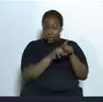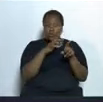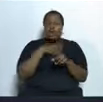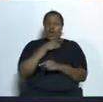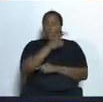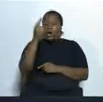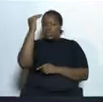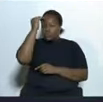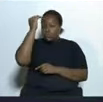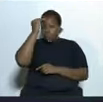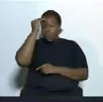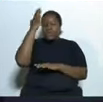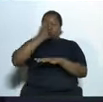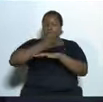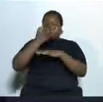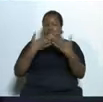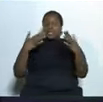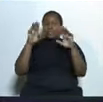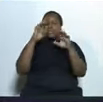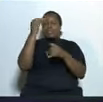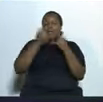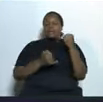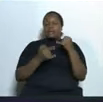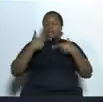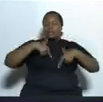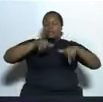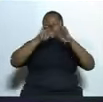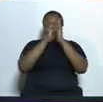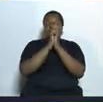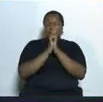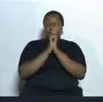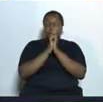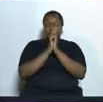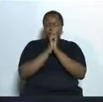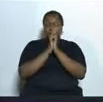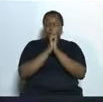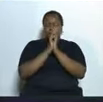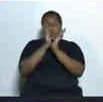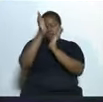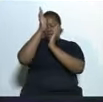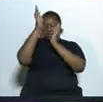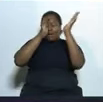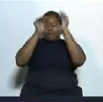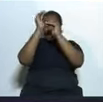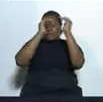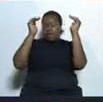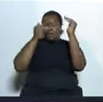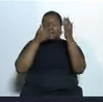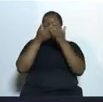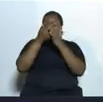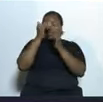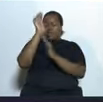cult at the end. So let's pray. Father in heaven, thank you that